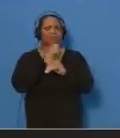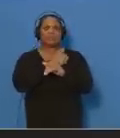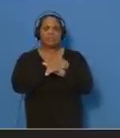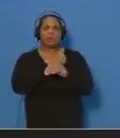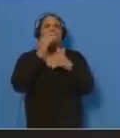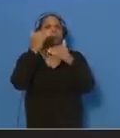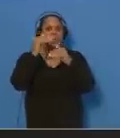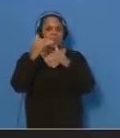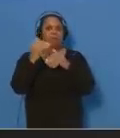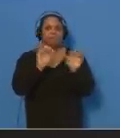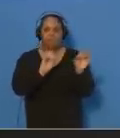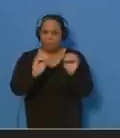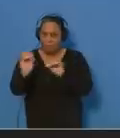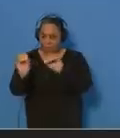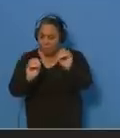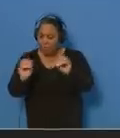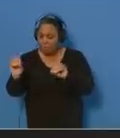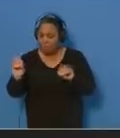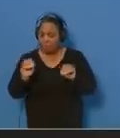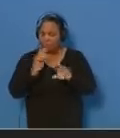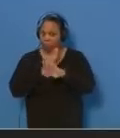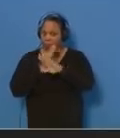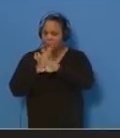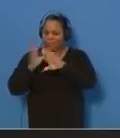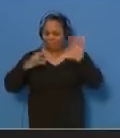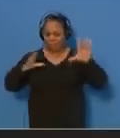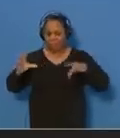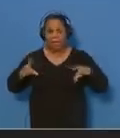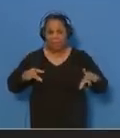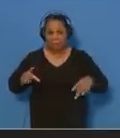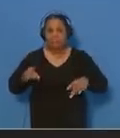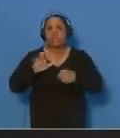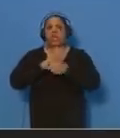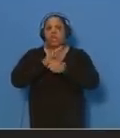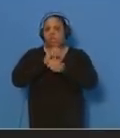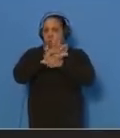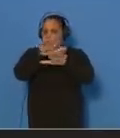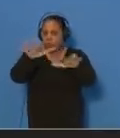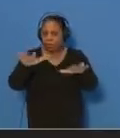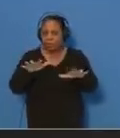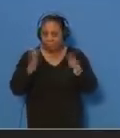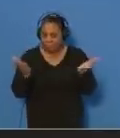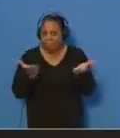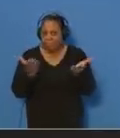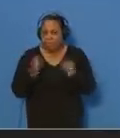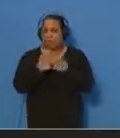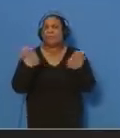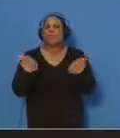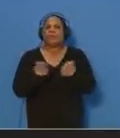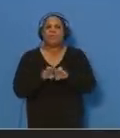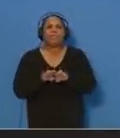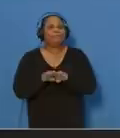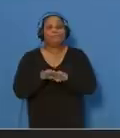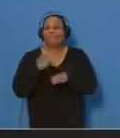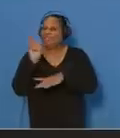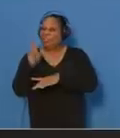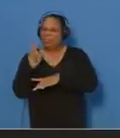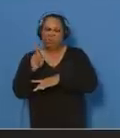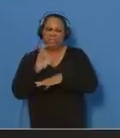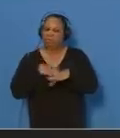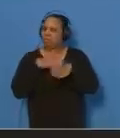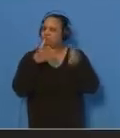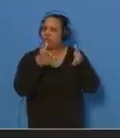movement of the general public to prevent the transmission of the COVID-19 virus in Bermuda. If you do not need to be on the